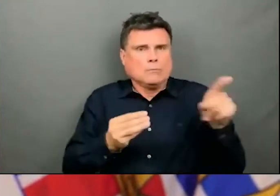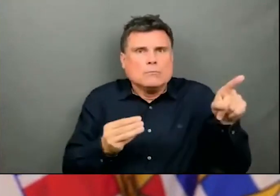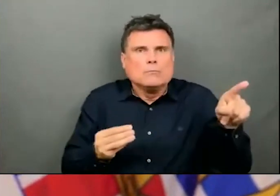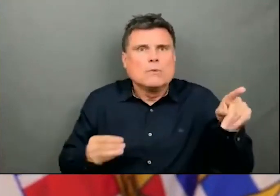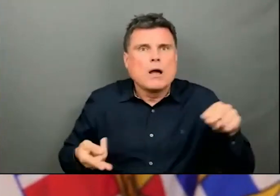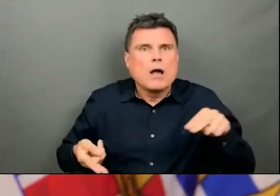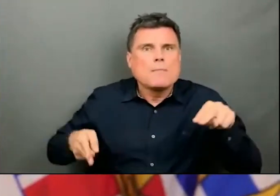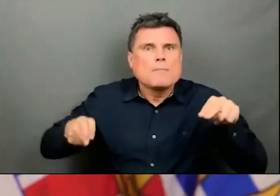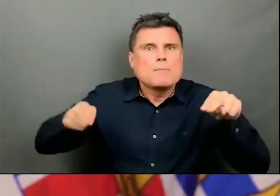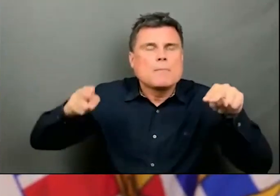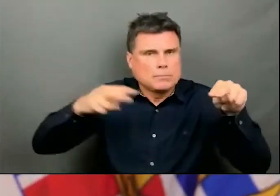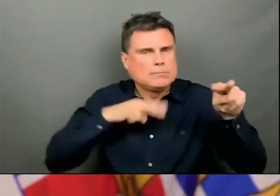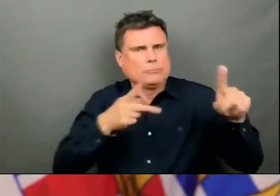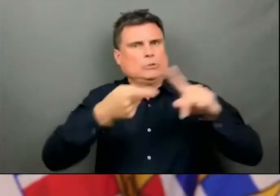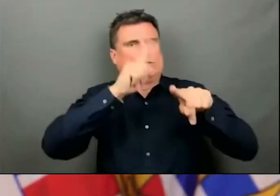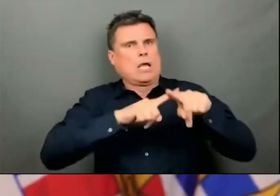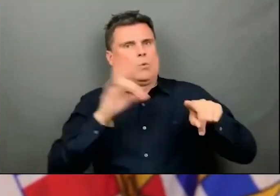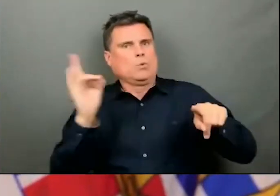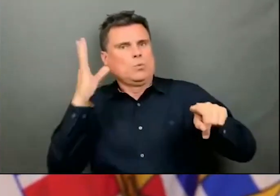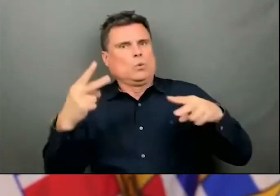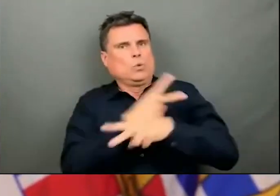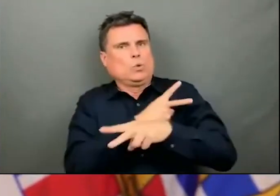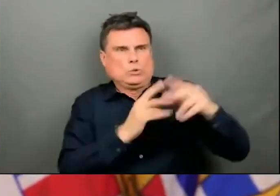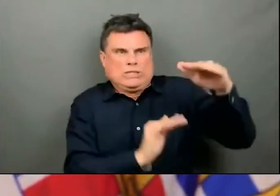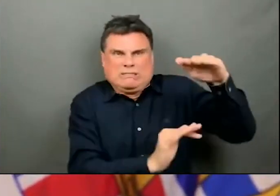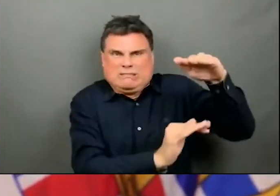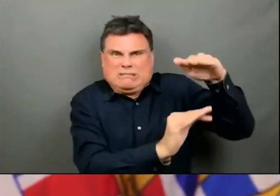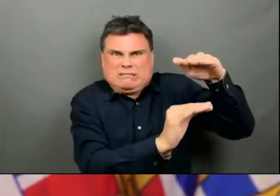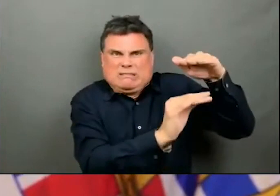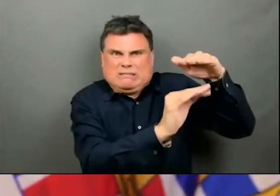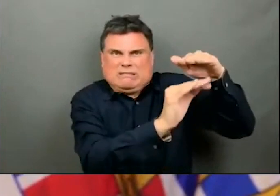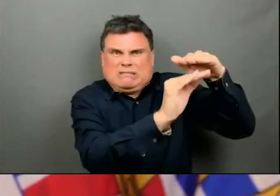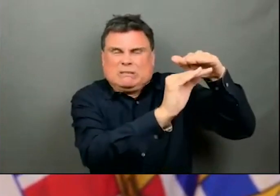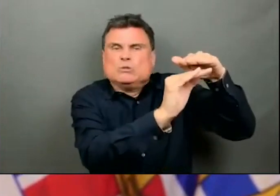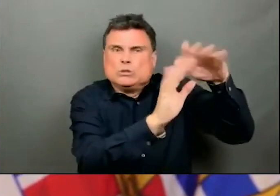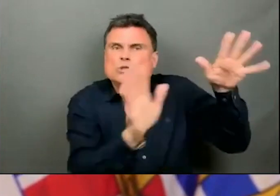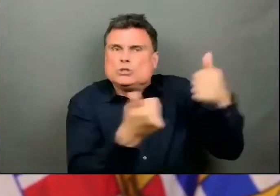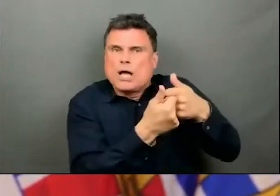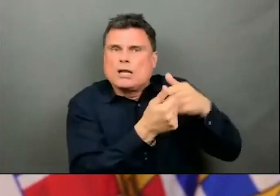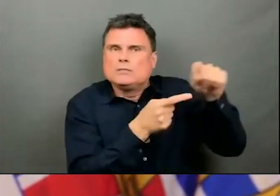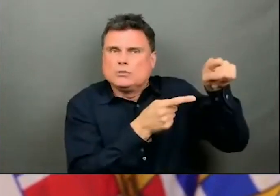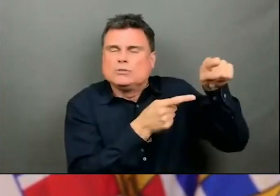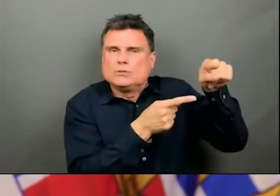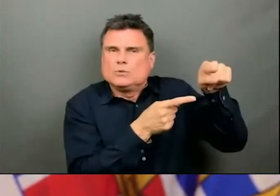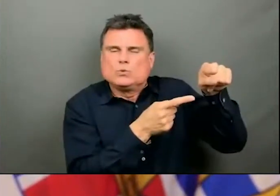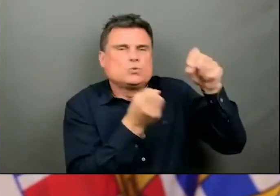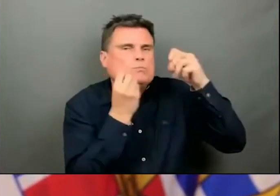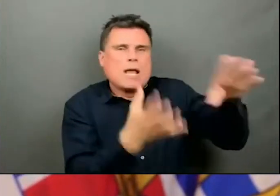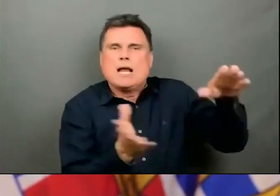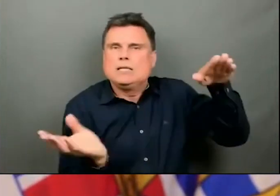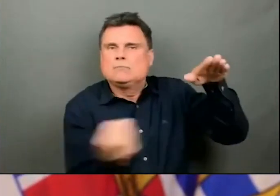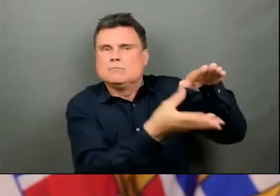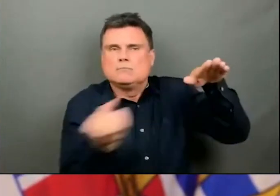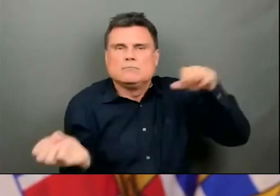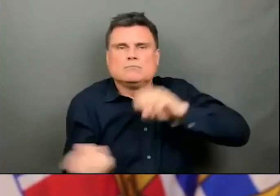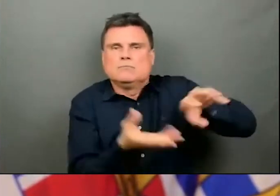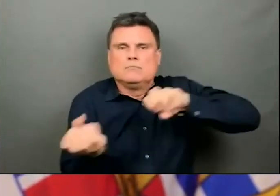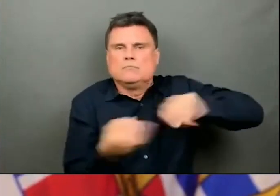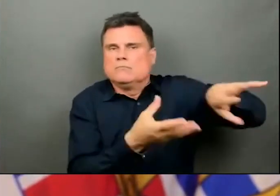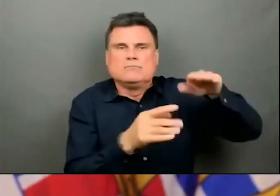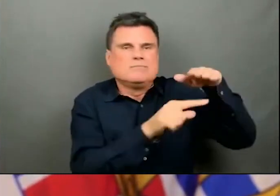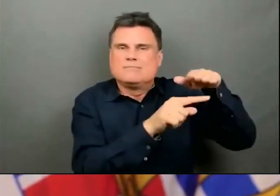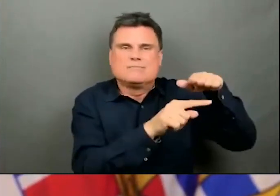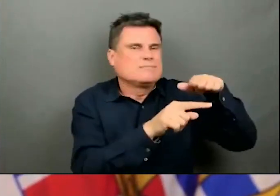and challenges to our healthcare system. But we know that they are providing the best care possible,